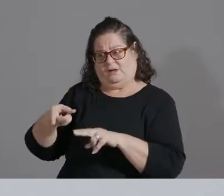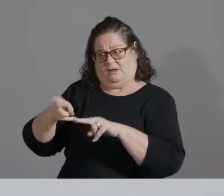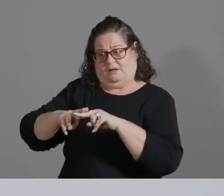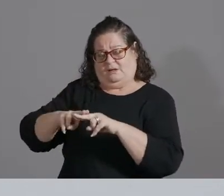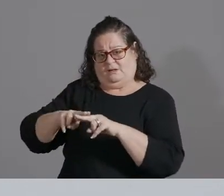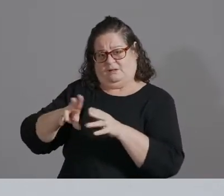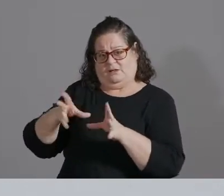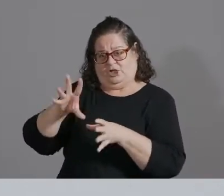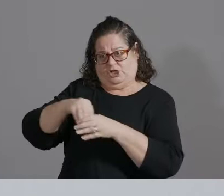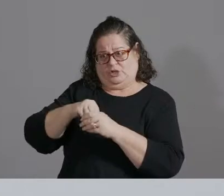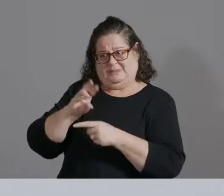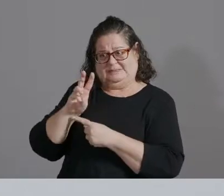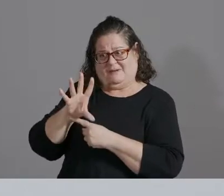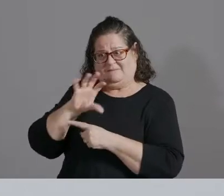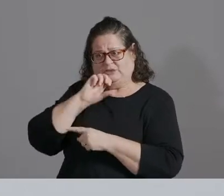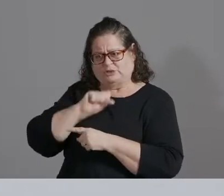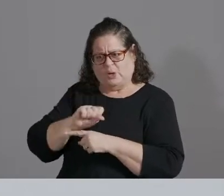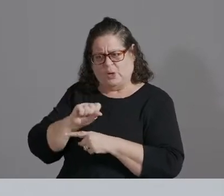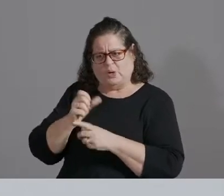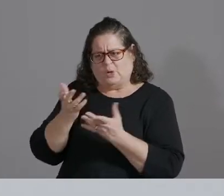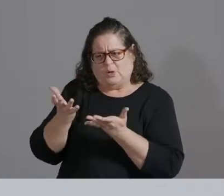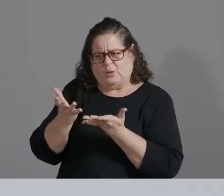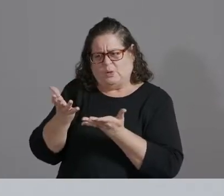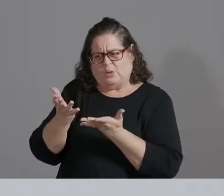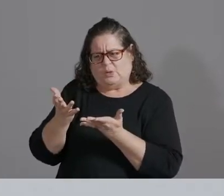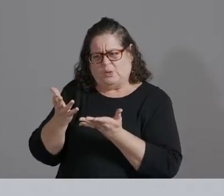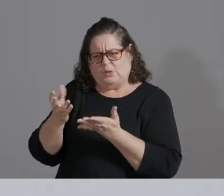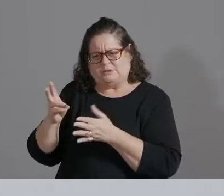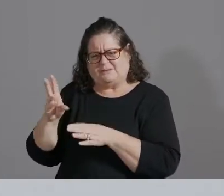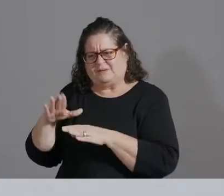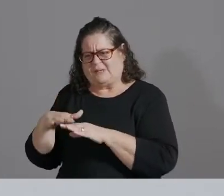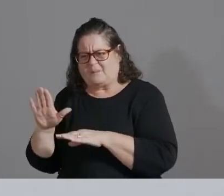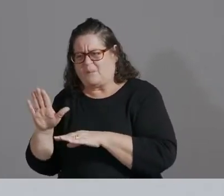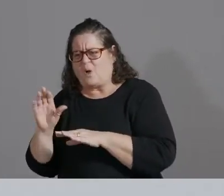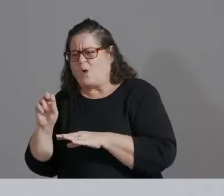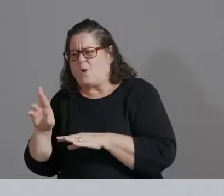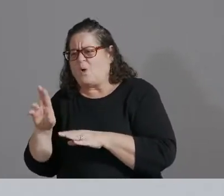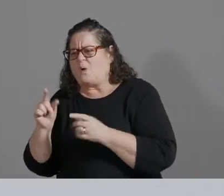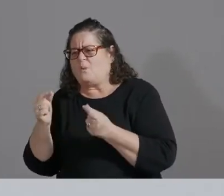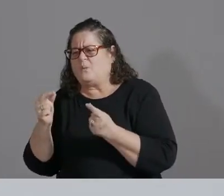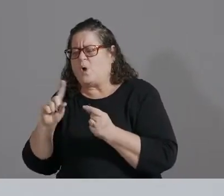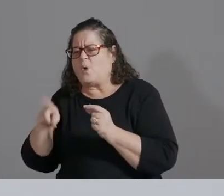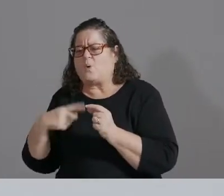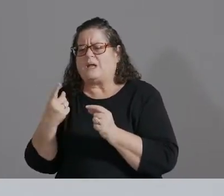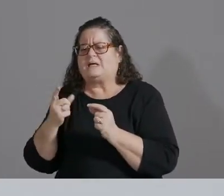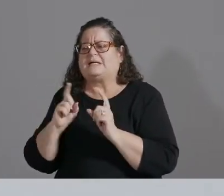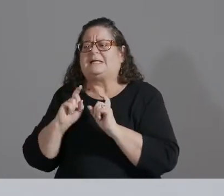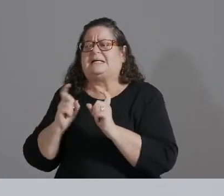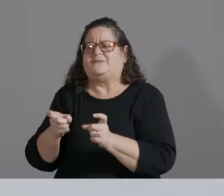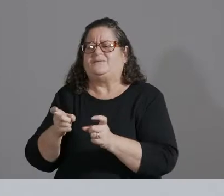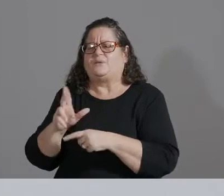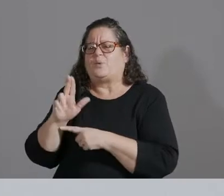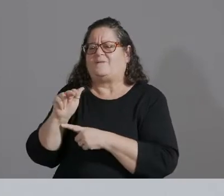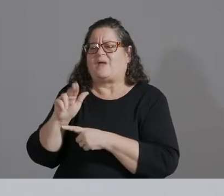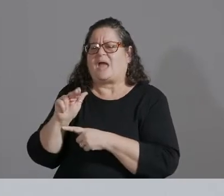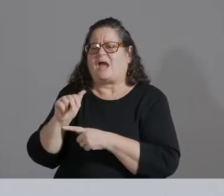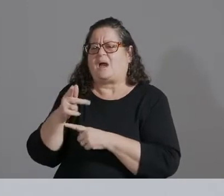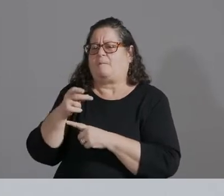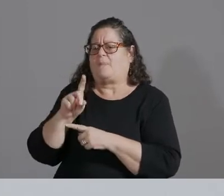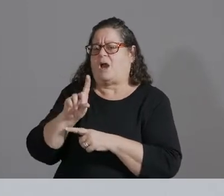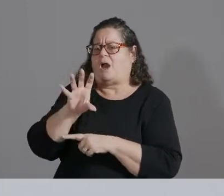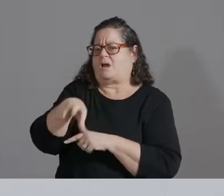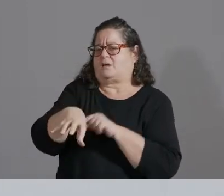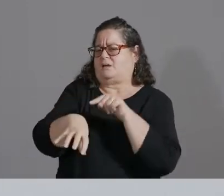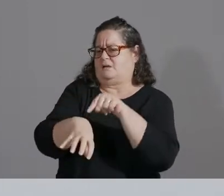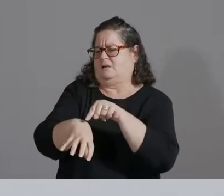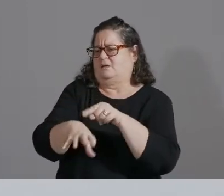if so, would that increased allocation only be supplied to that state-run U of A pod? So as we're doing the 65, we're already including that